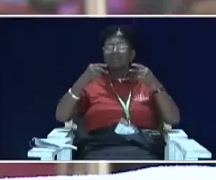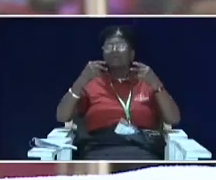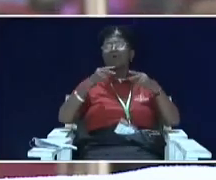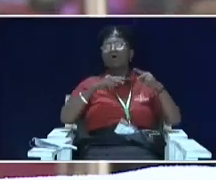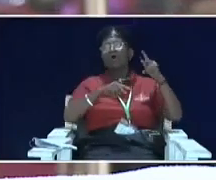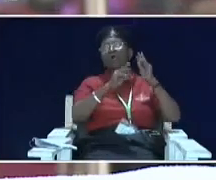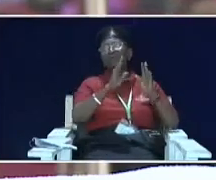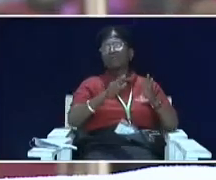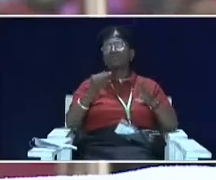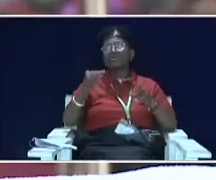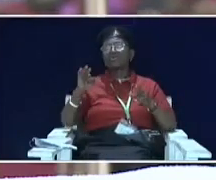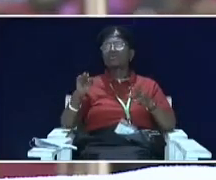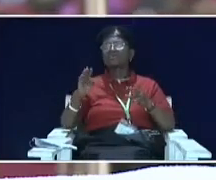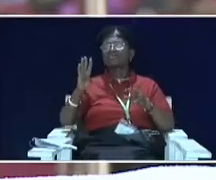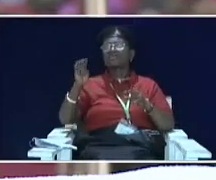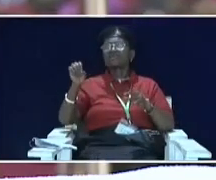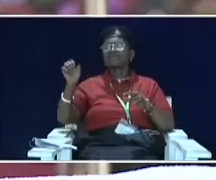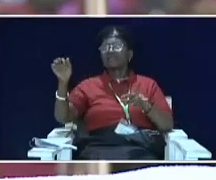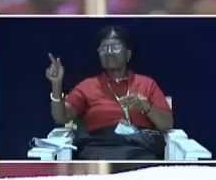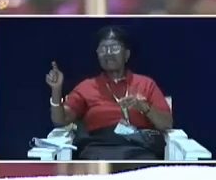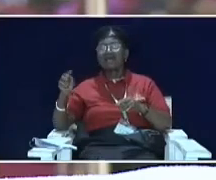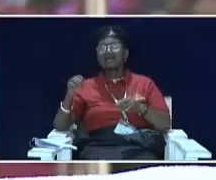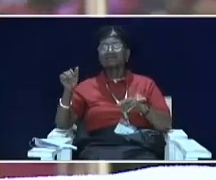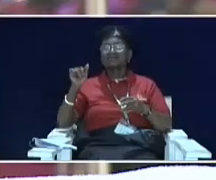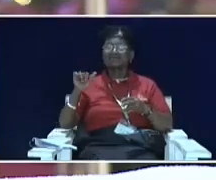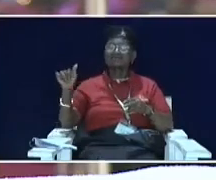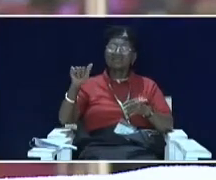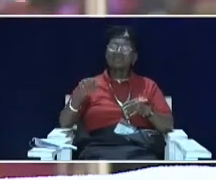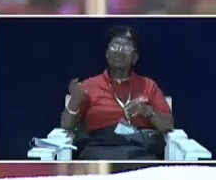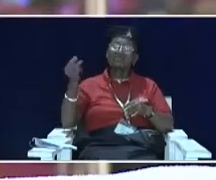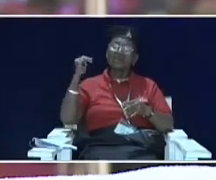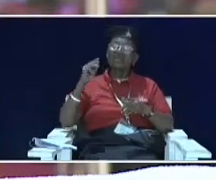Both were to present offerings to God